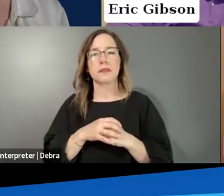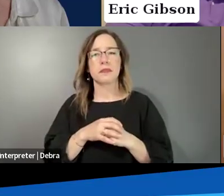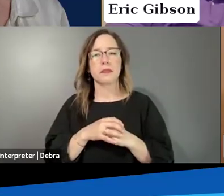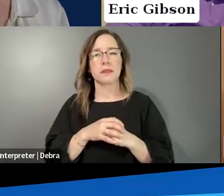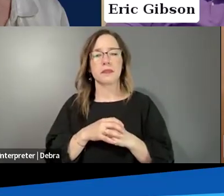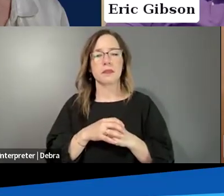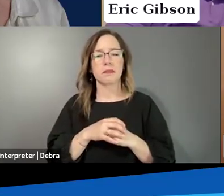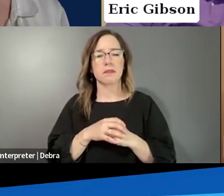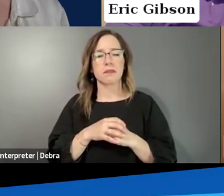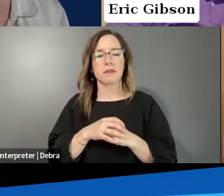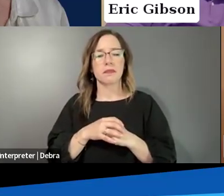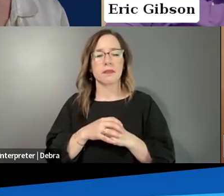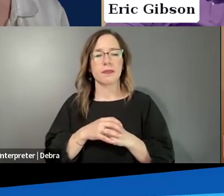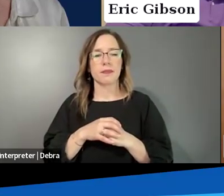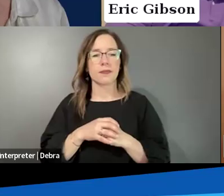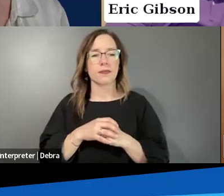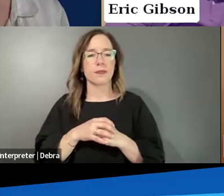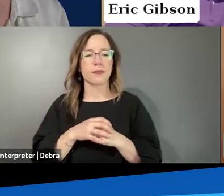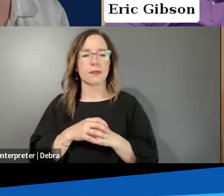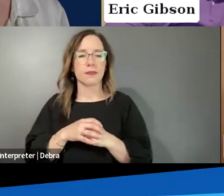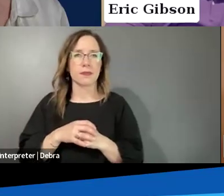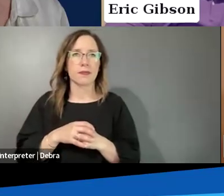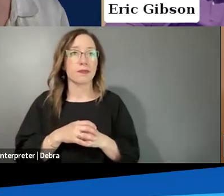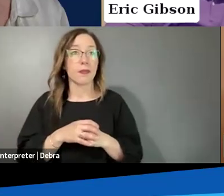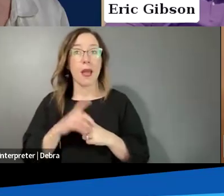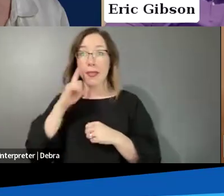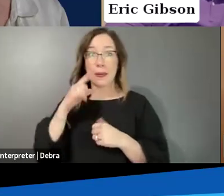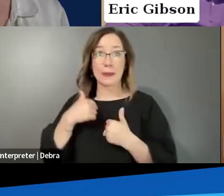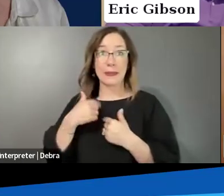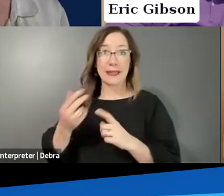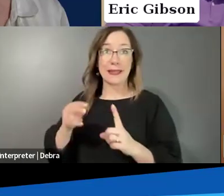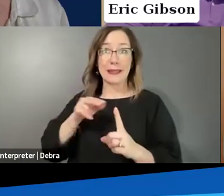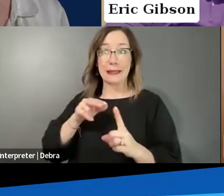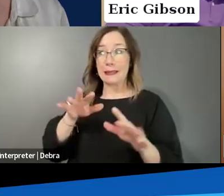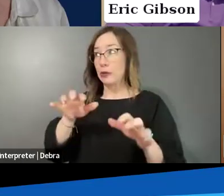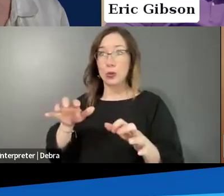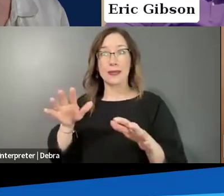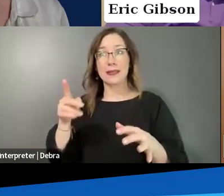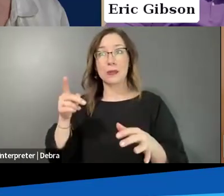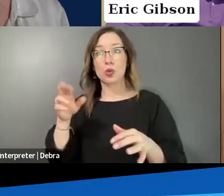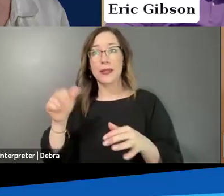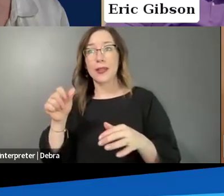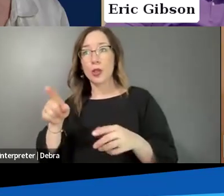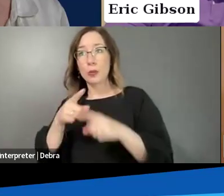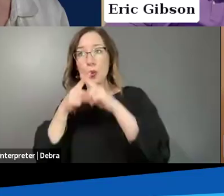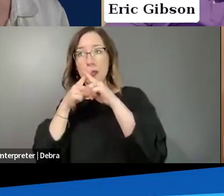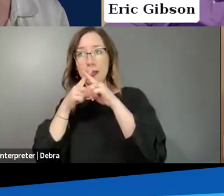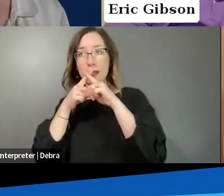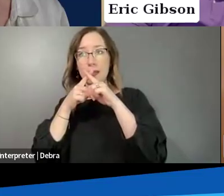we'll give Linda a moment. I thought it was me at first. Priya, you're still muted.